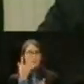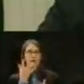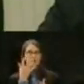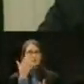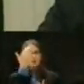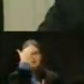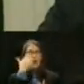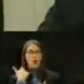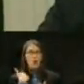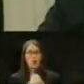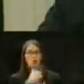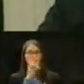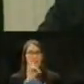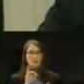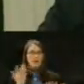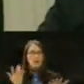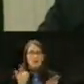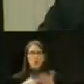we're headed.